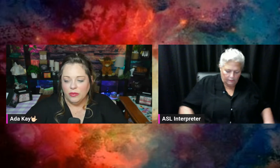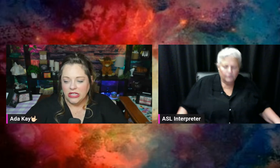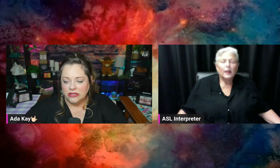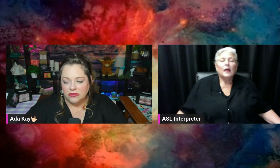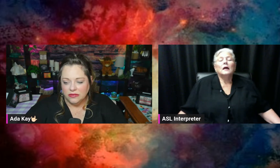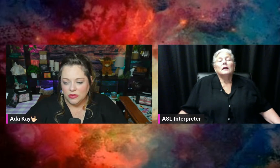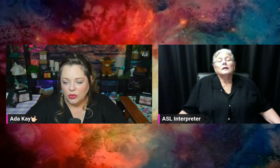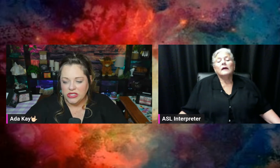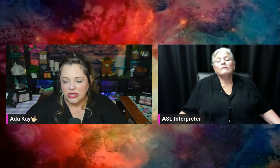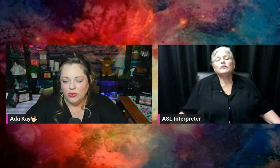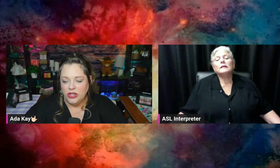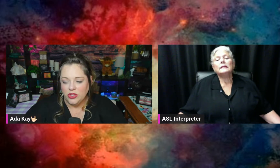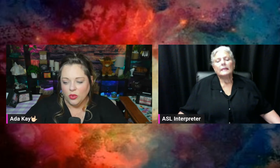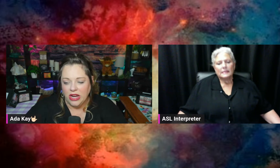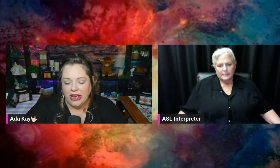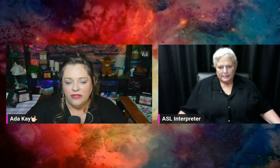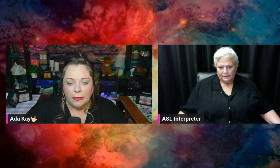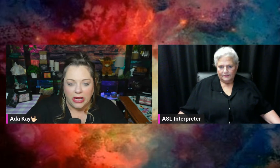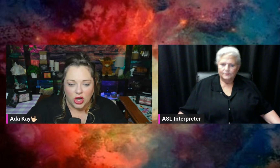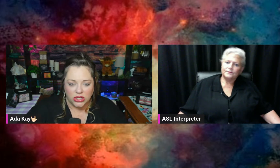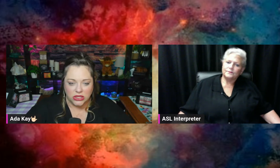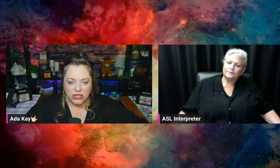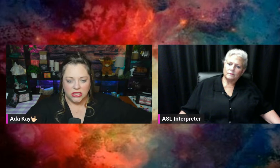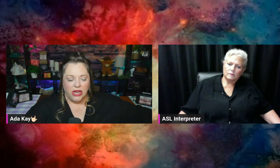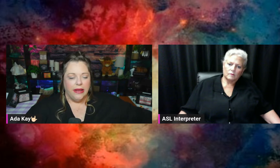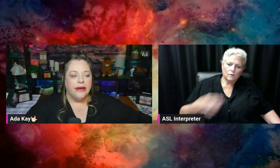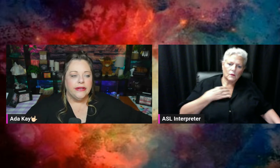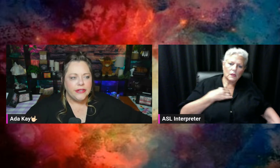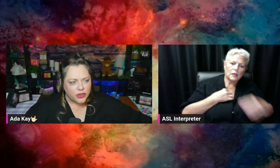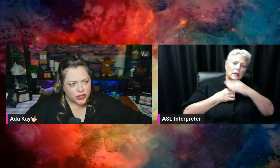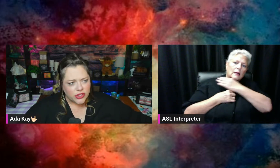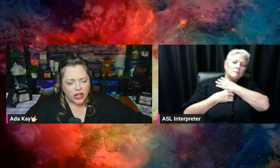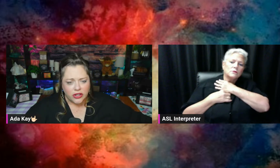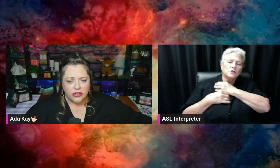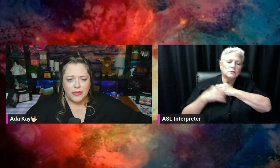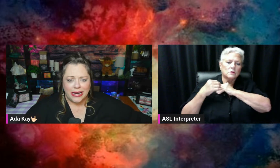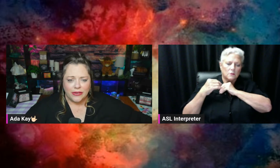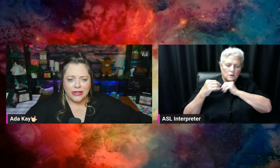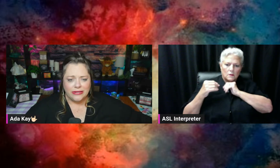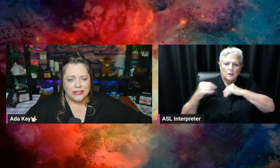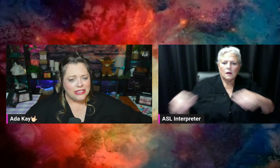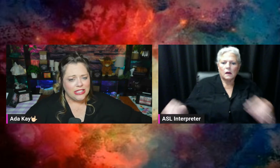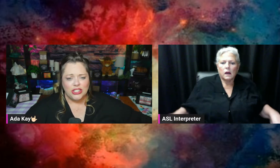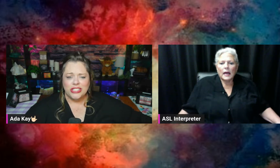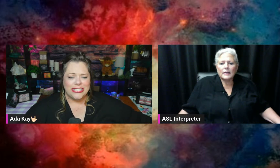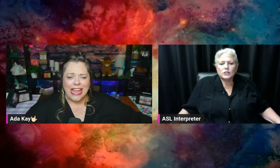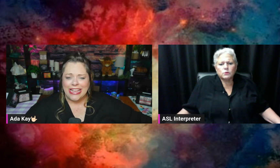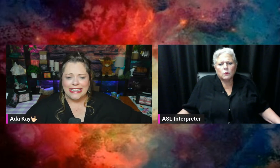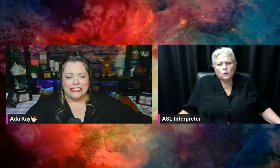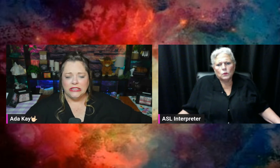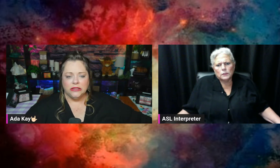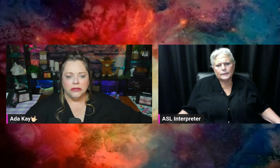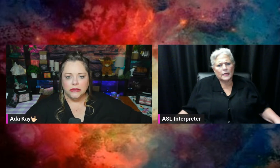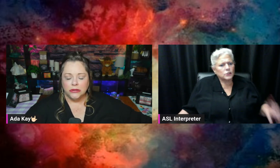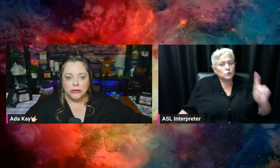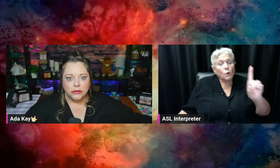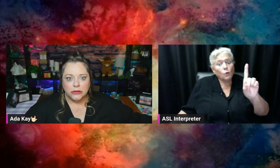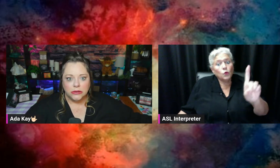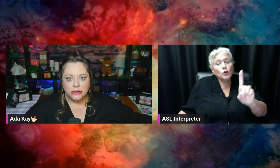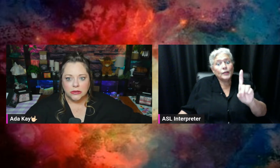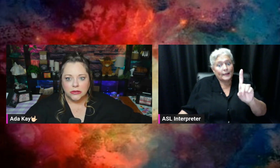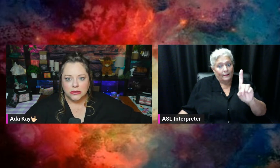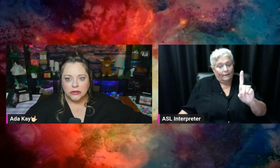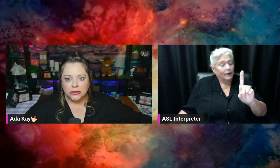bash on men when we Yeah. said we don't want to have to parent. You know, there's a lot of good men out there. They're just taken. I just